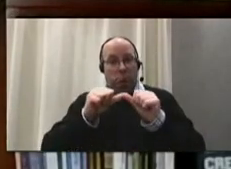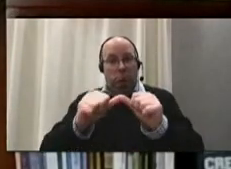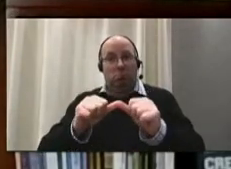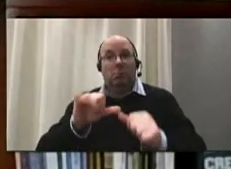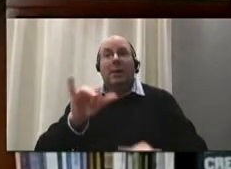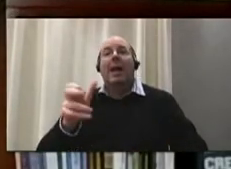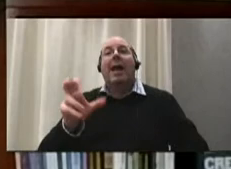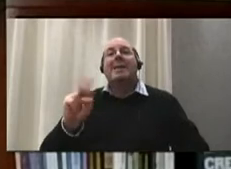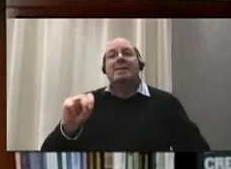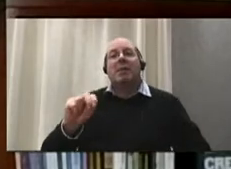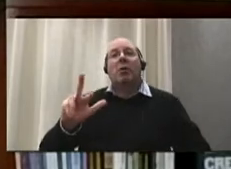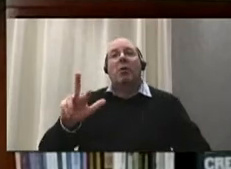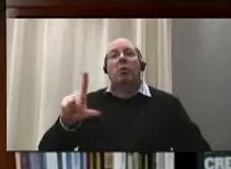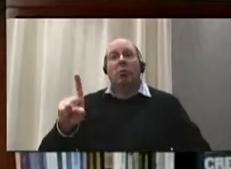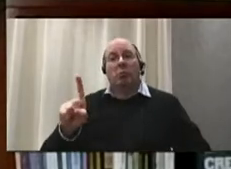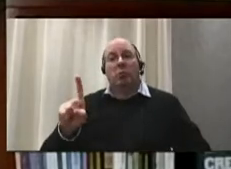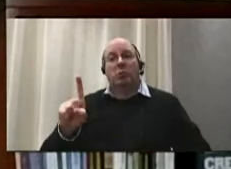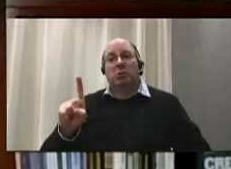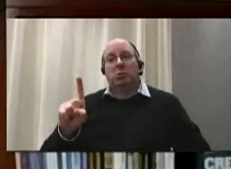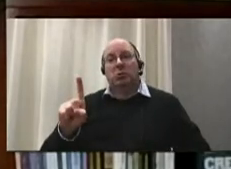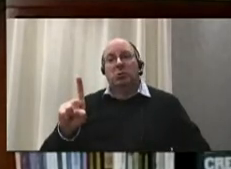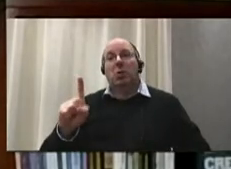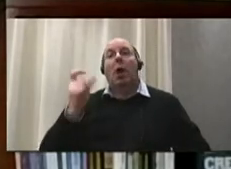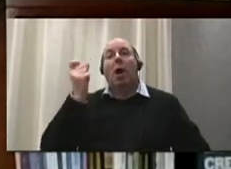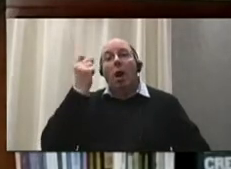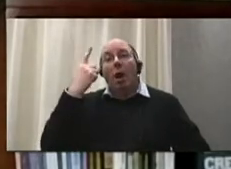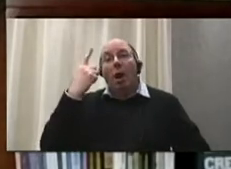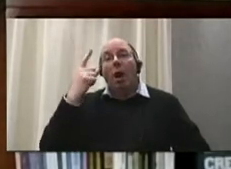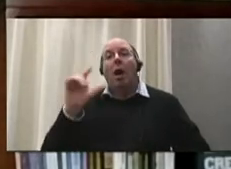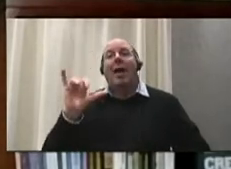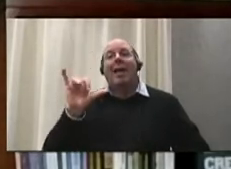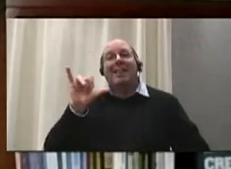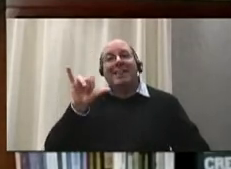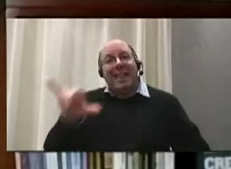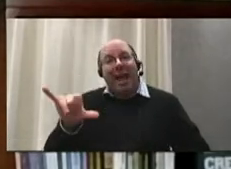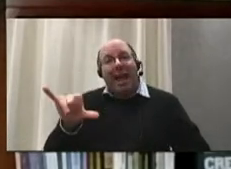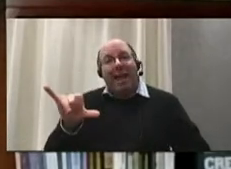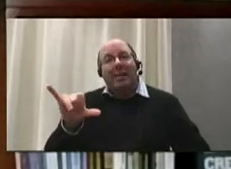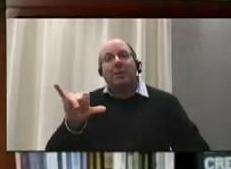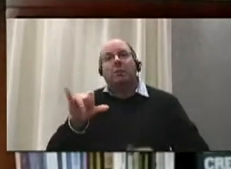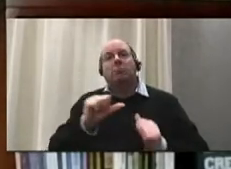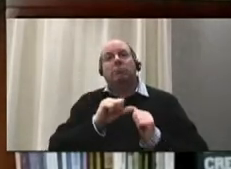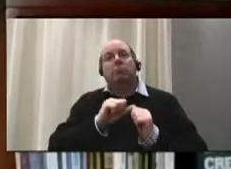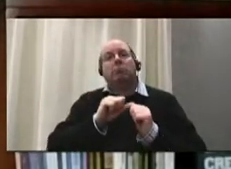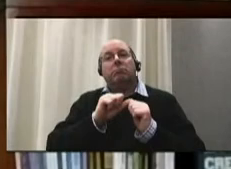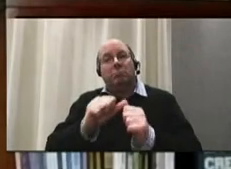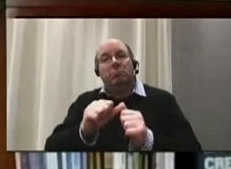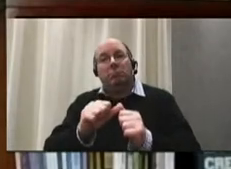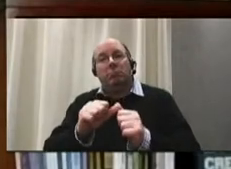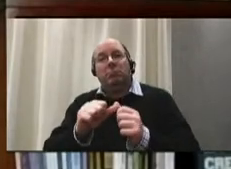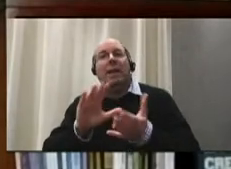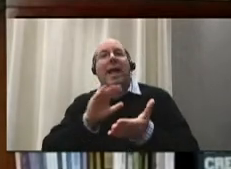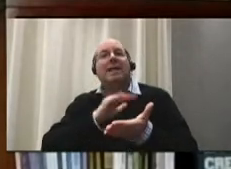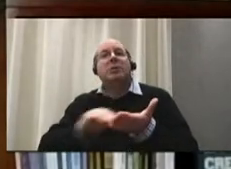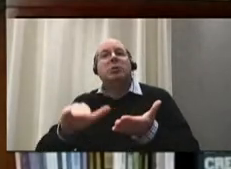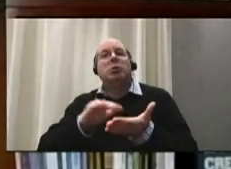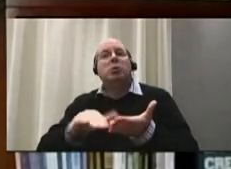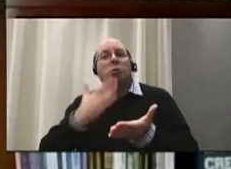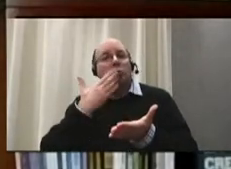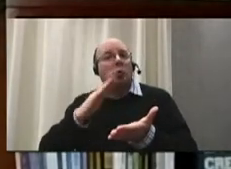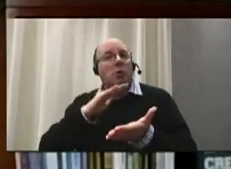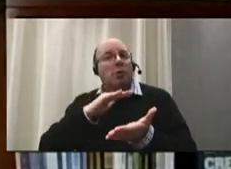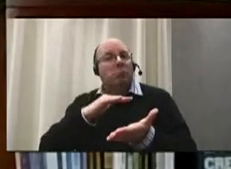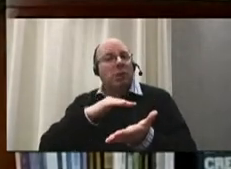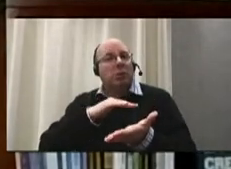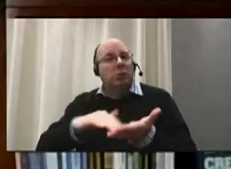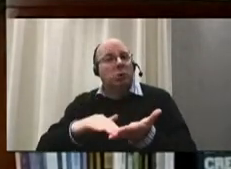to do. We have our fingers crossed that January 31st brings us something different with this Omicron variant. But if it doesn't, we will of course